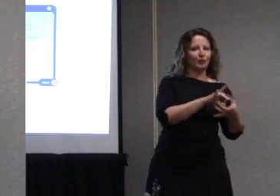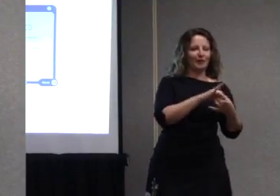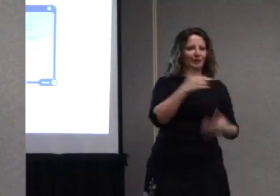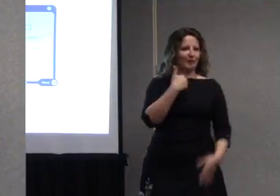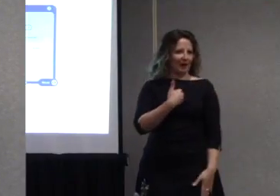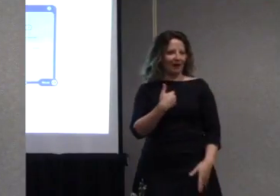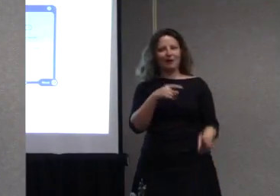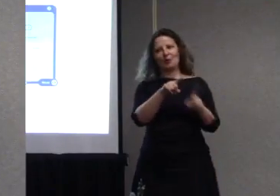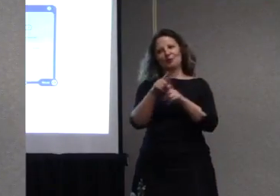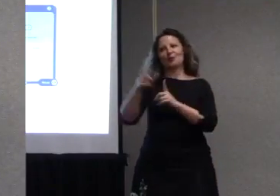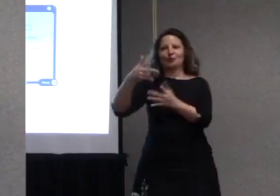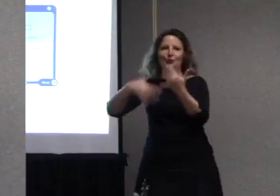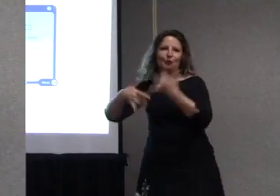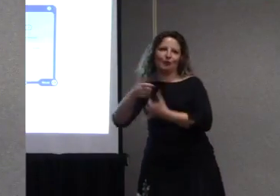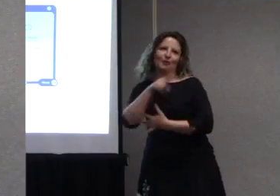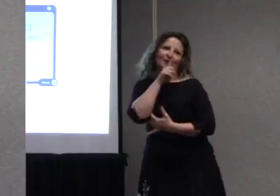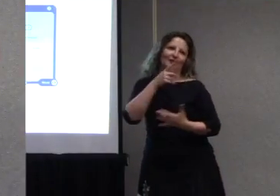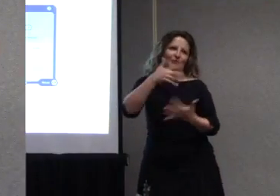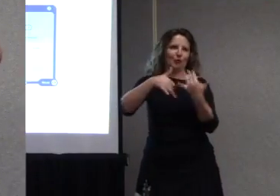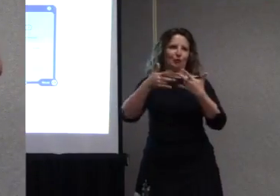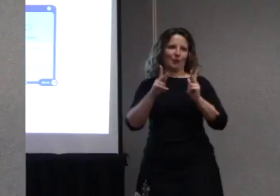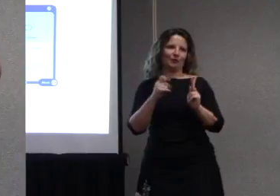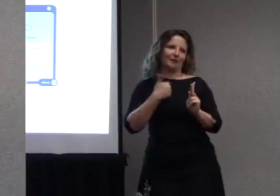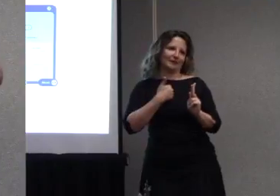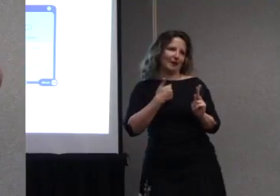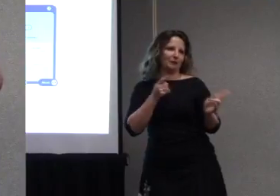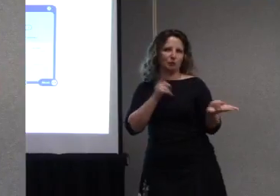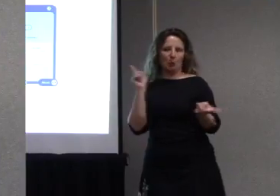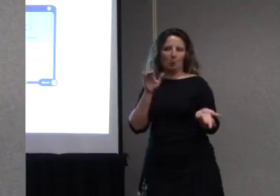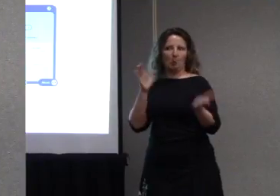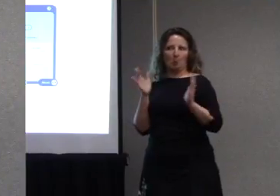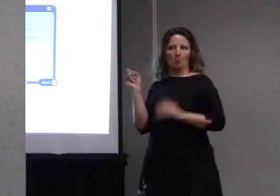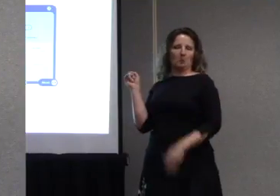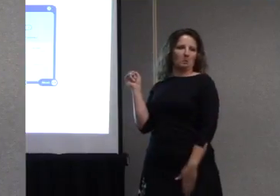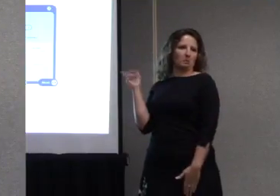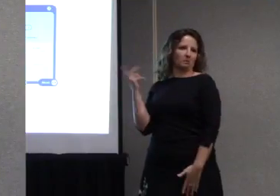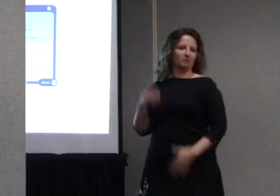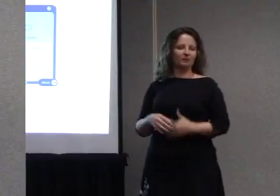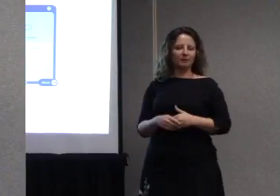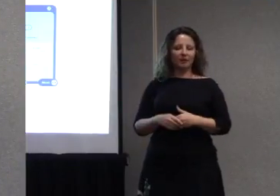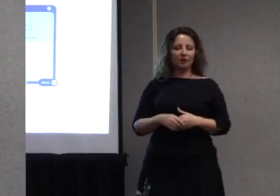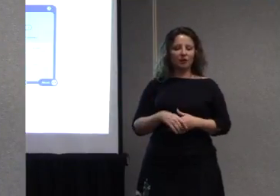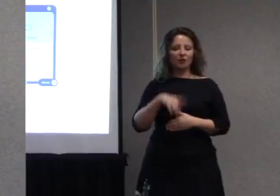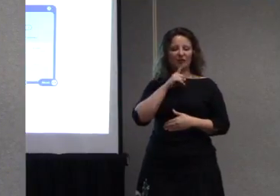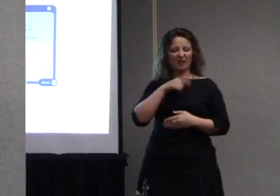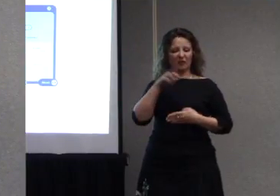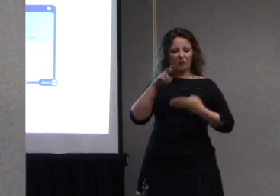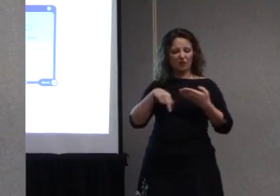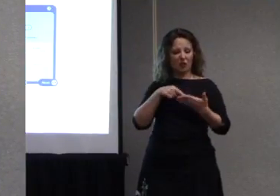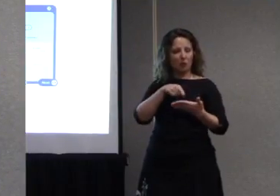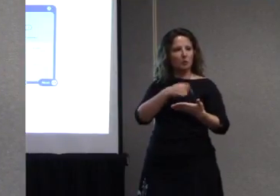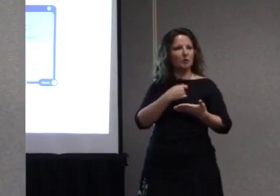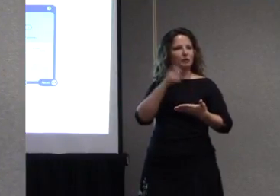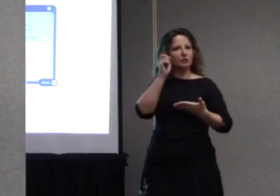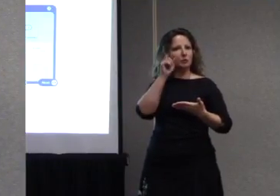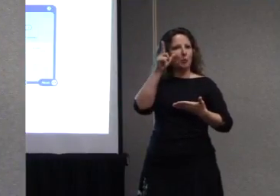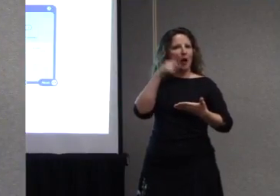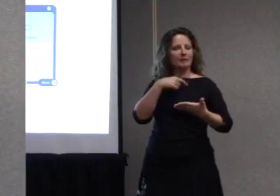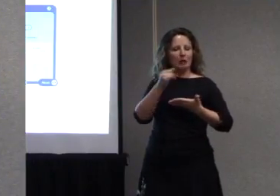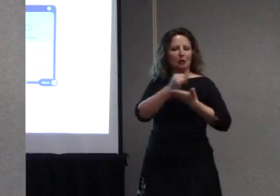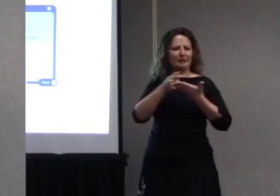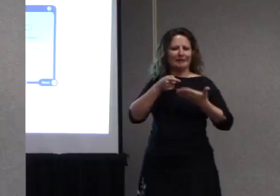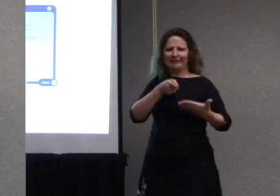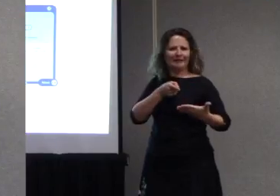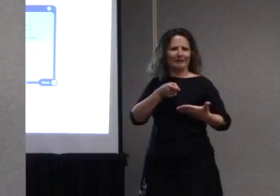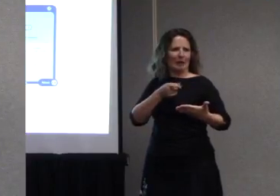out, and do things like that. Also my social, I'm kind of a social person. The thing that surprised me was